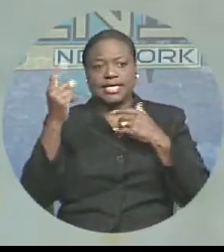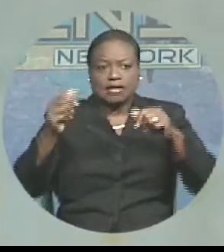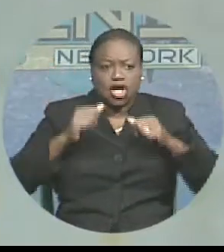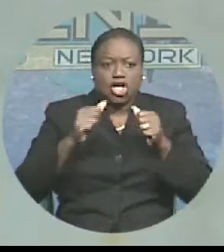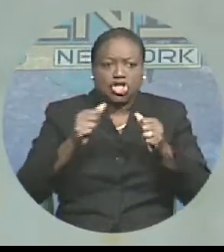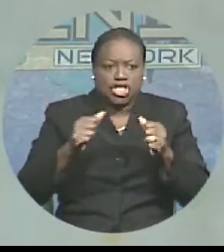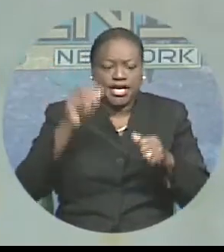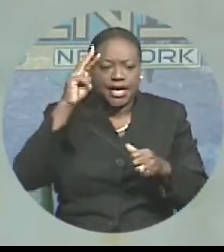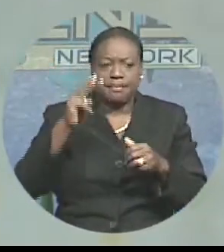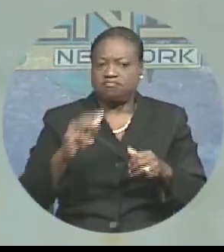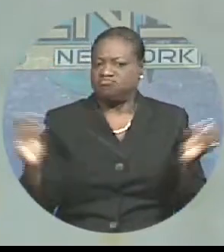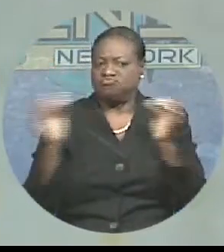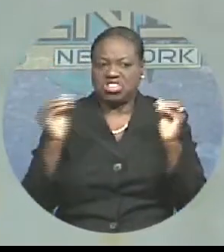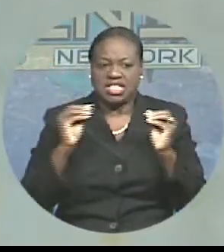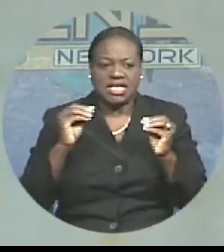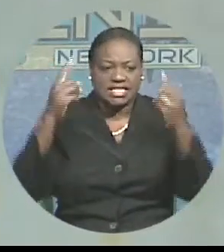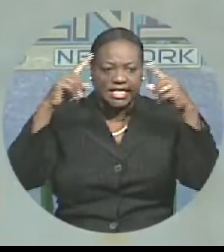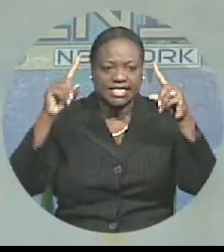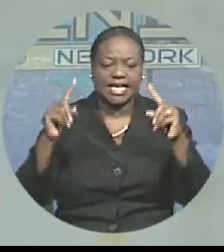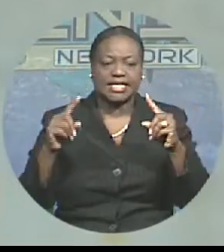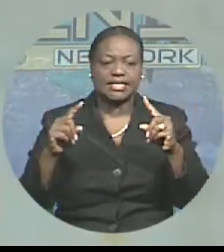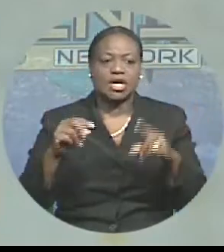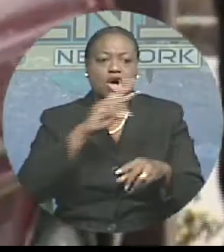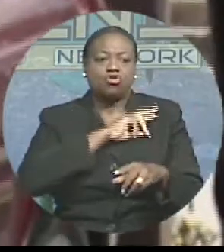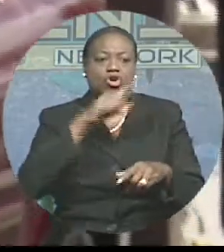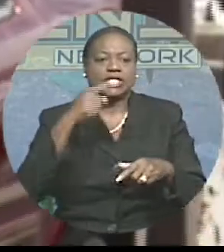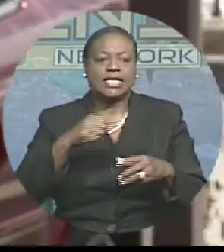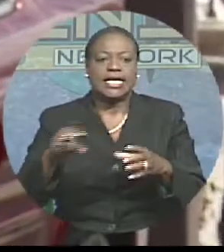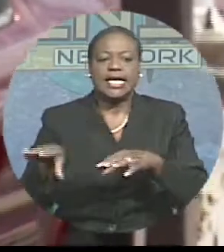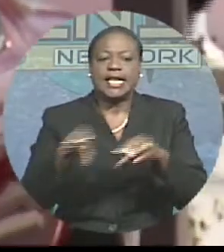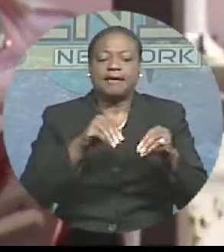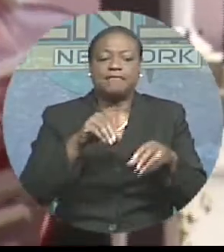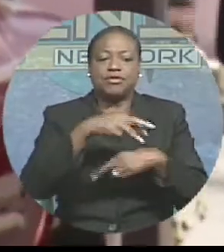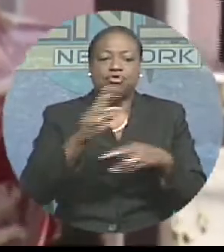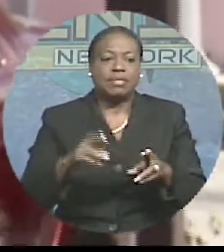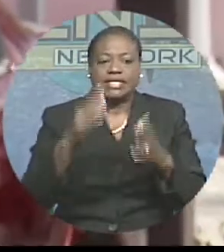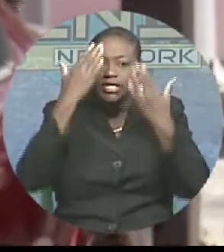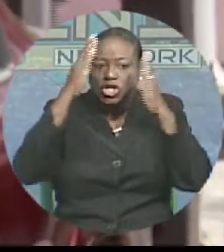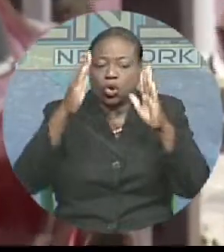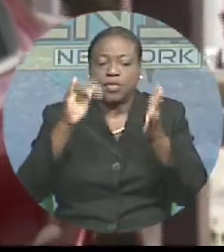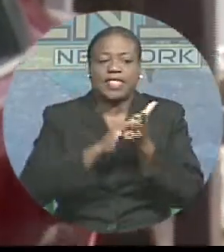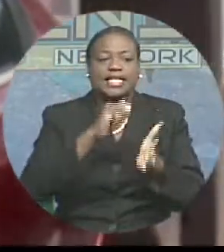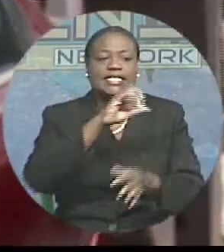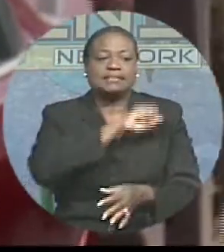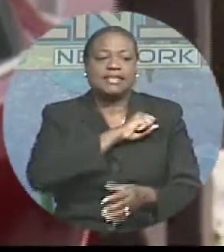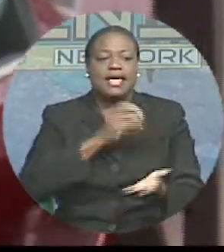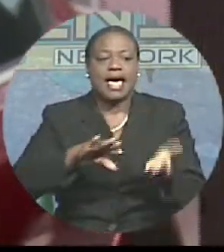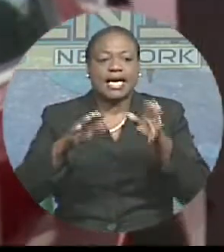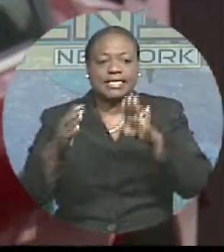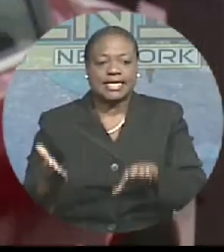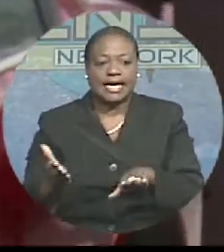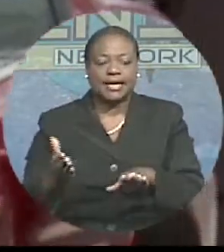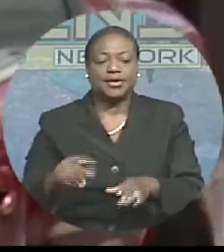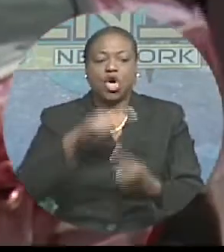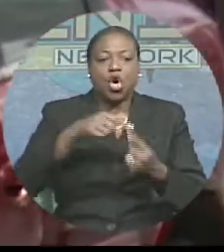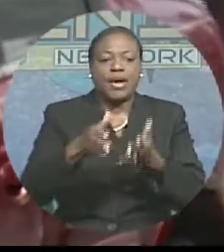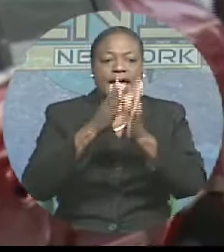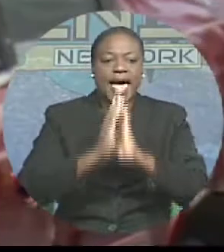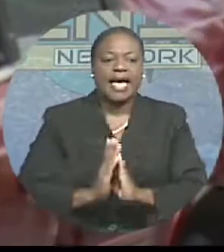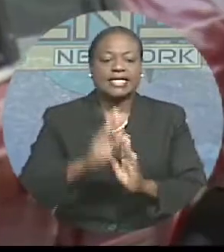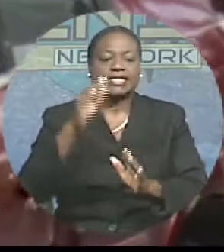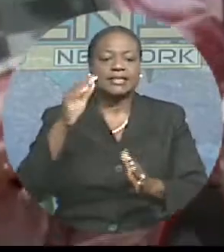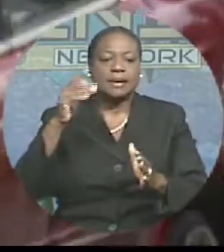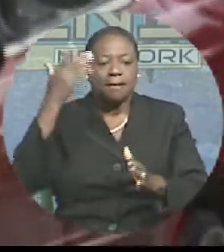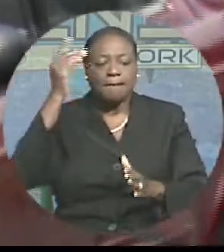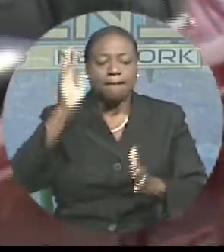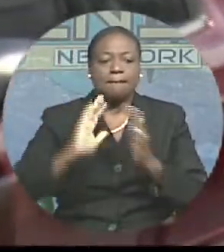him without success. Roach said he left the room without knowing that Smith had died. When asked by attorney Christina